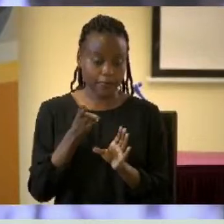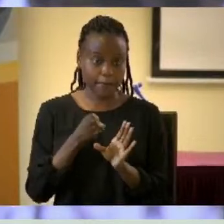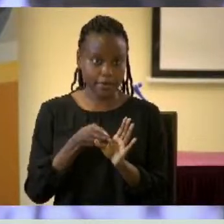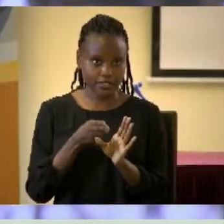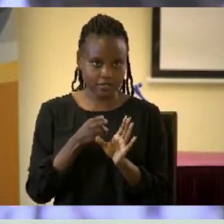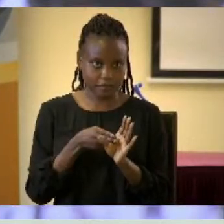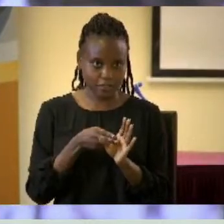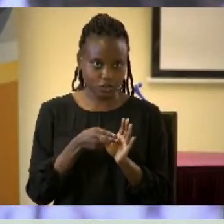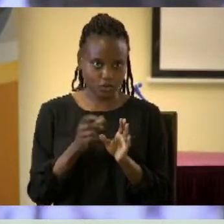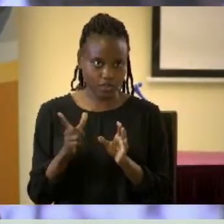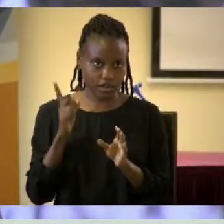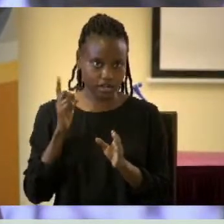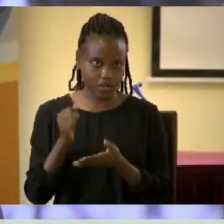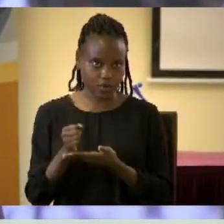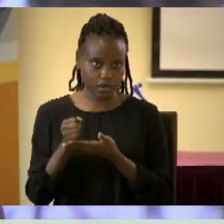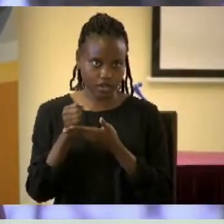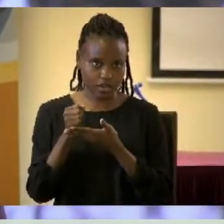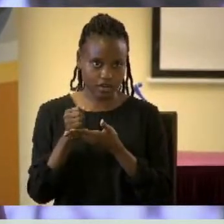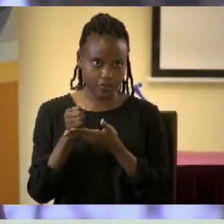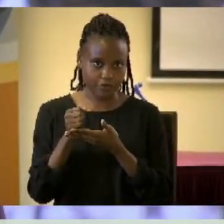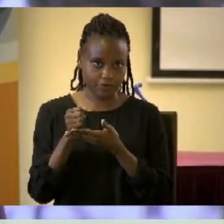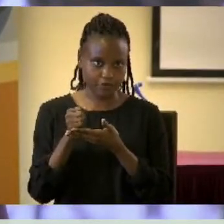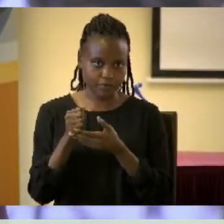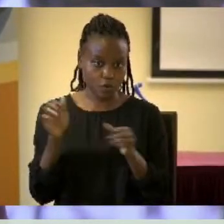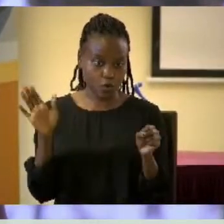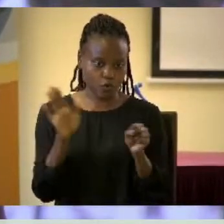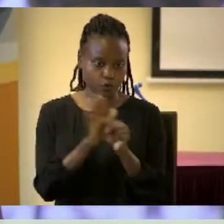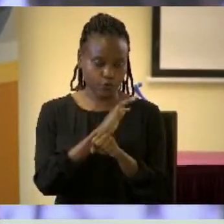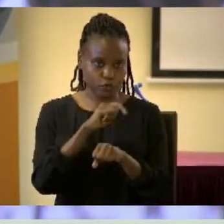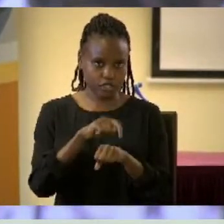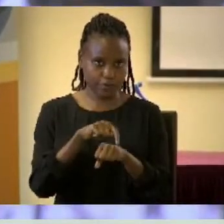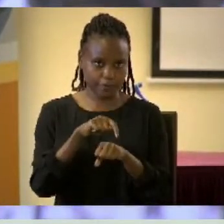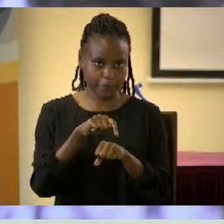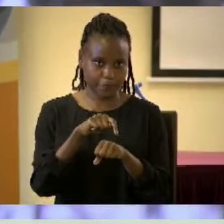participation in legal aid on full-time basis.